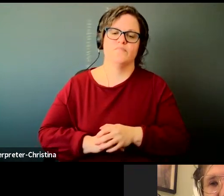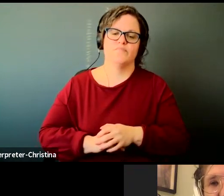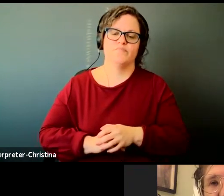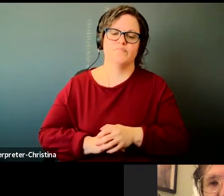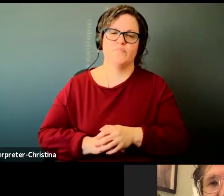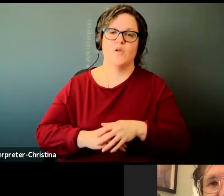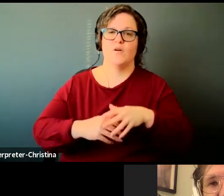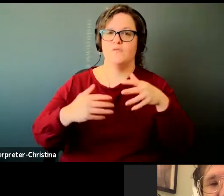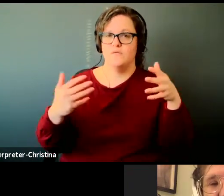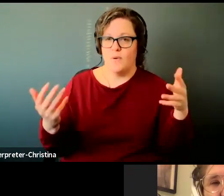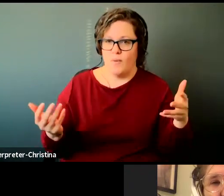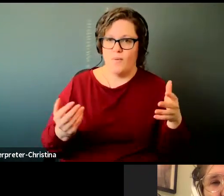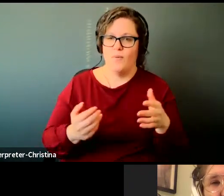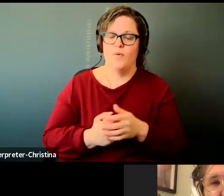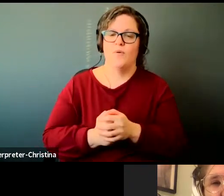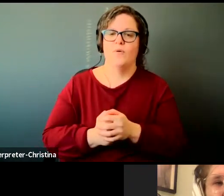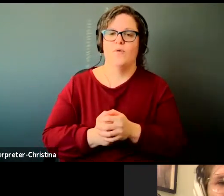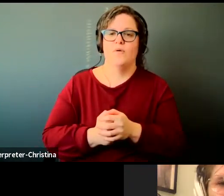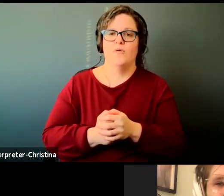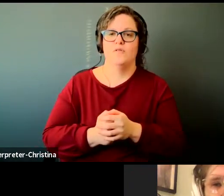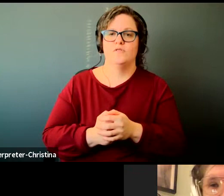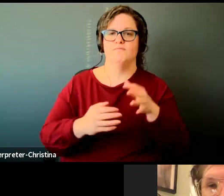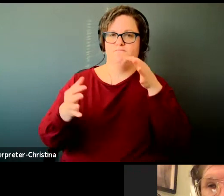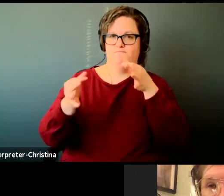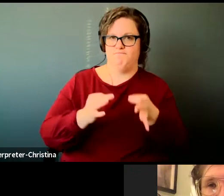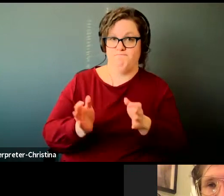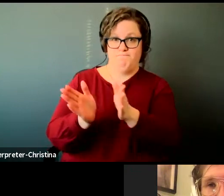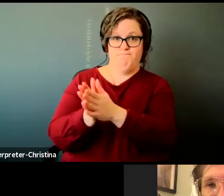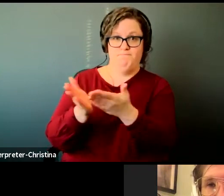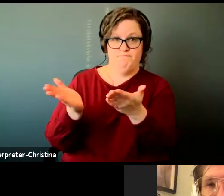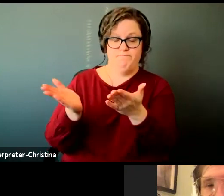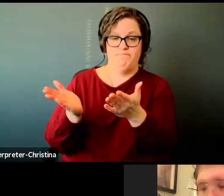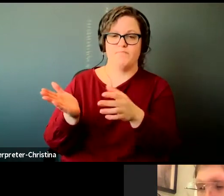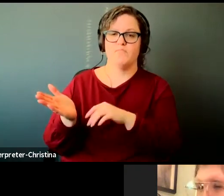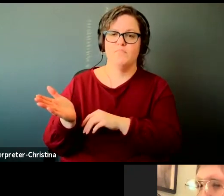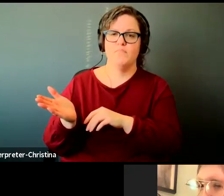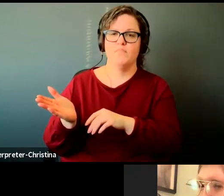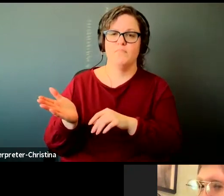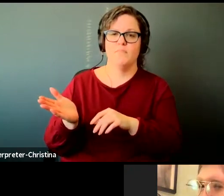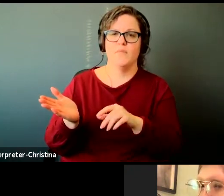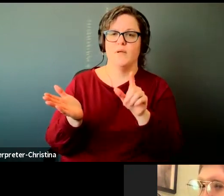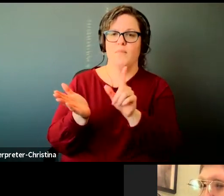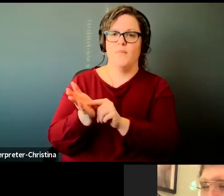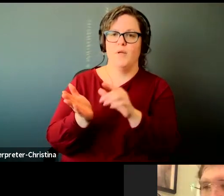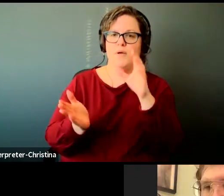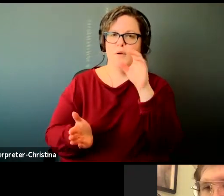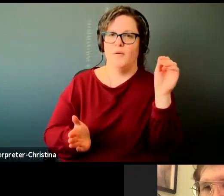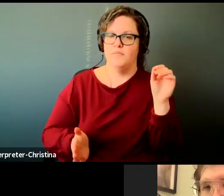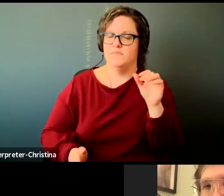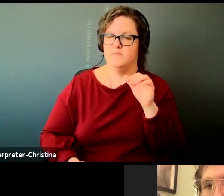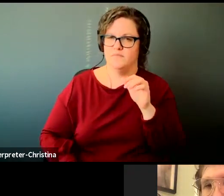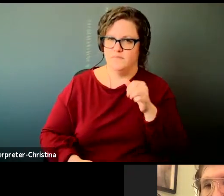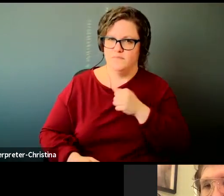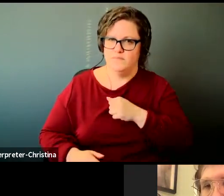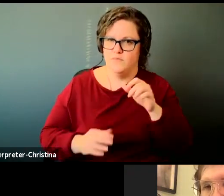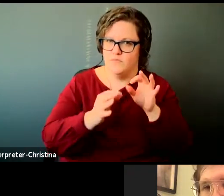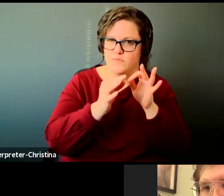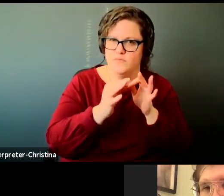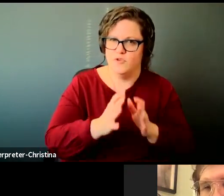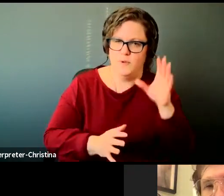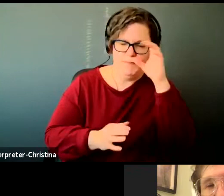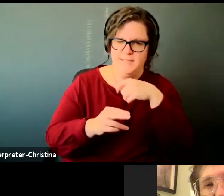So just to say a few words about Zomfam. Zomfam was published by Metonymic Press, which is based